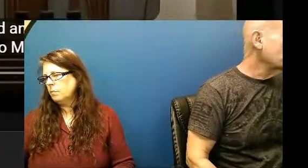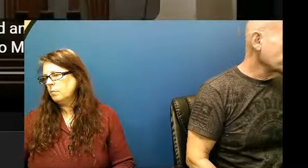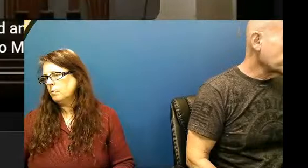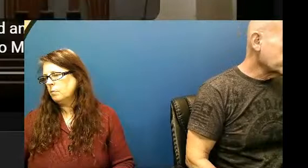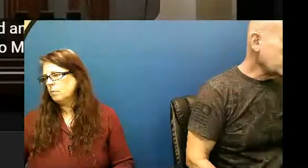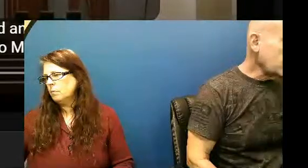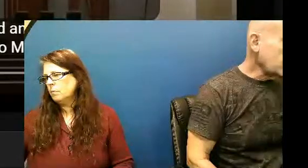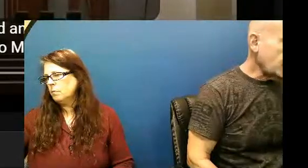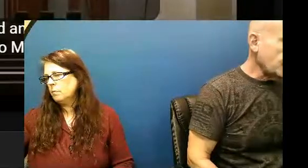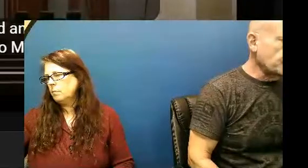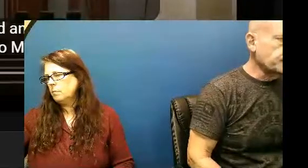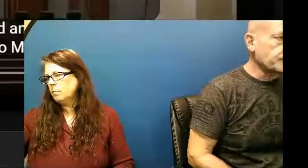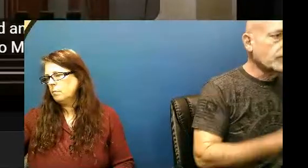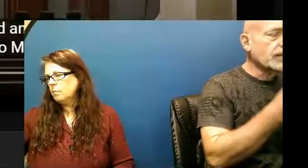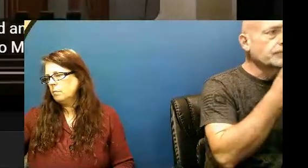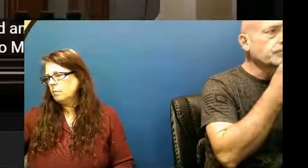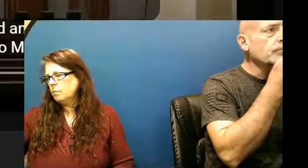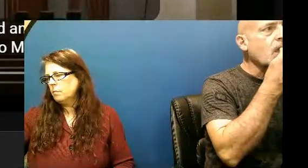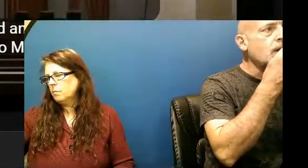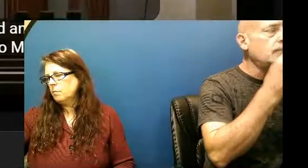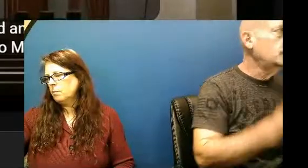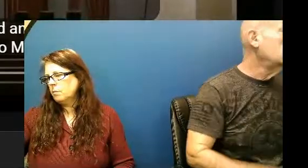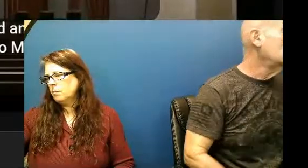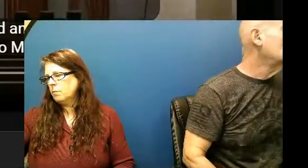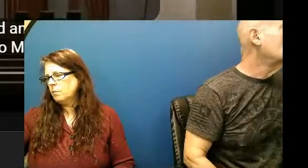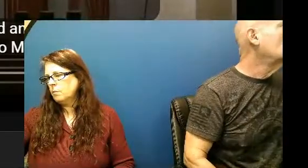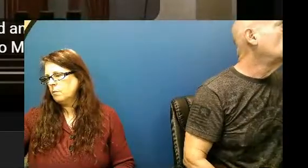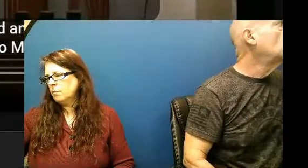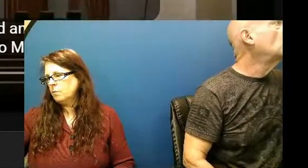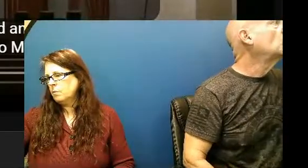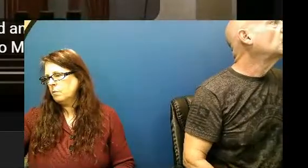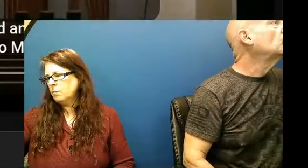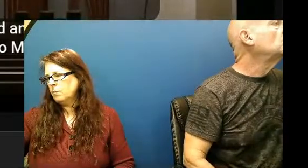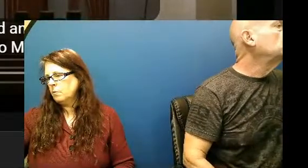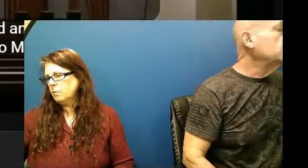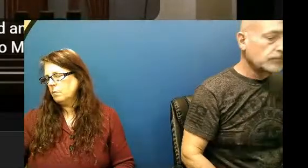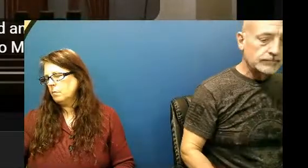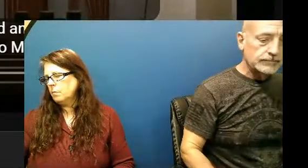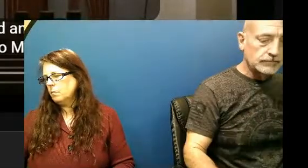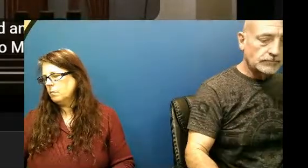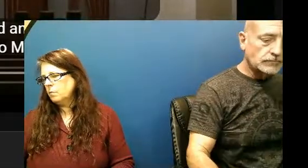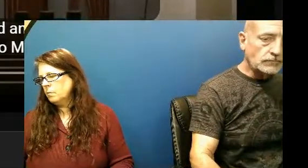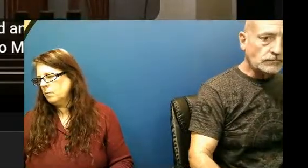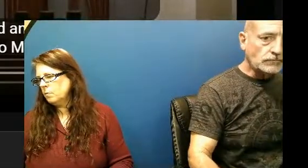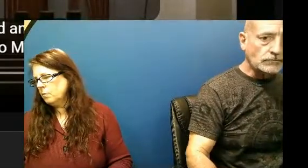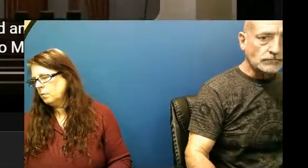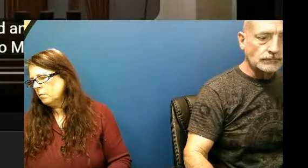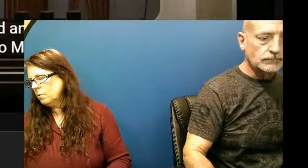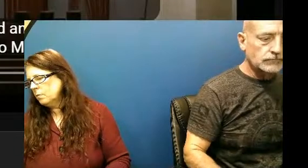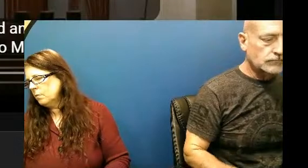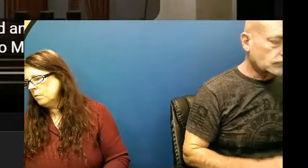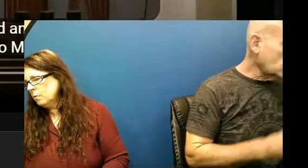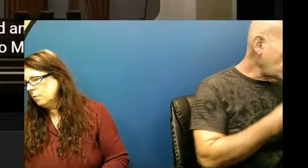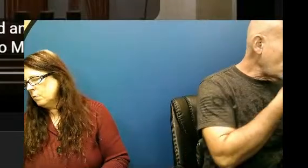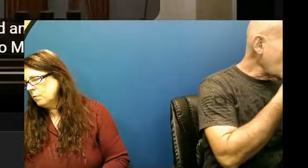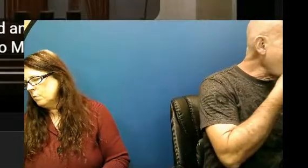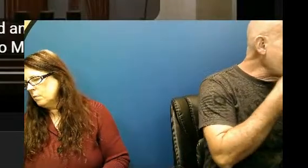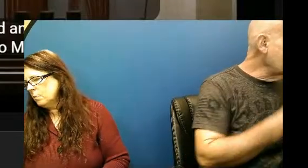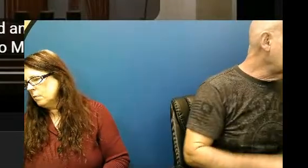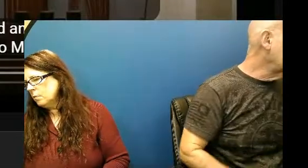earth are you then serving a national security interest? If all you're doing is just saying, we don't like a foreign